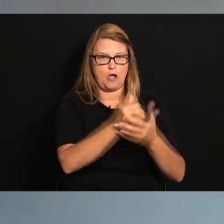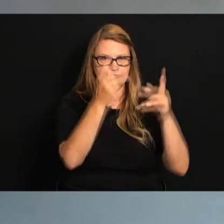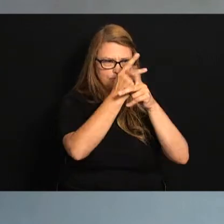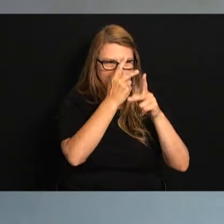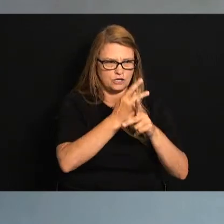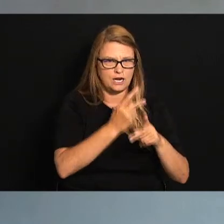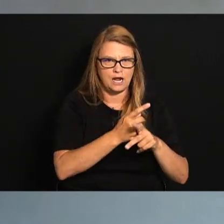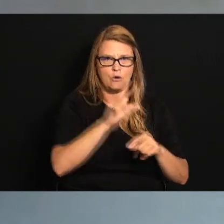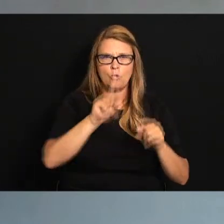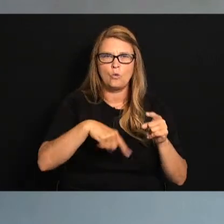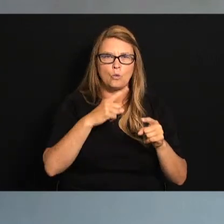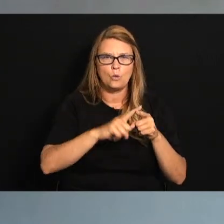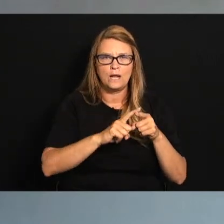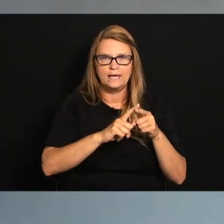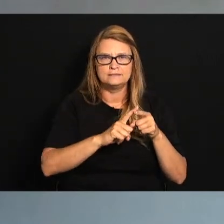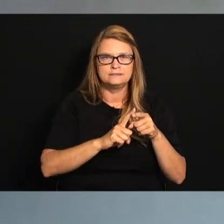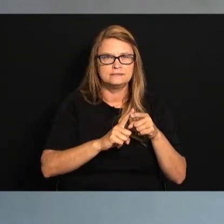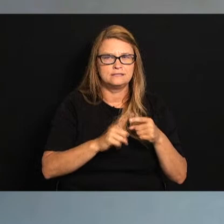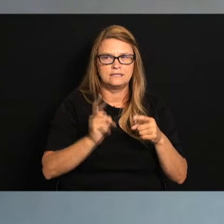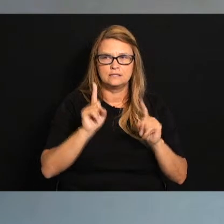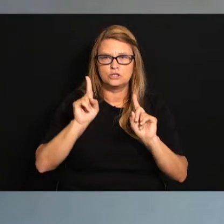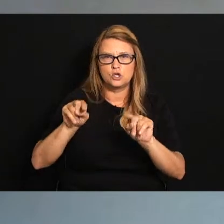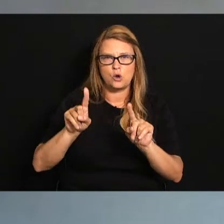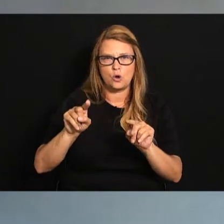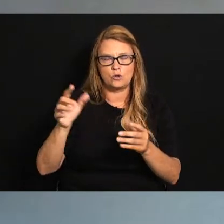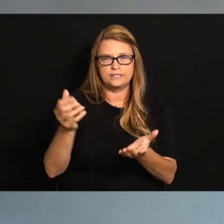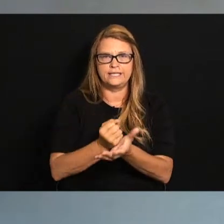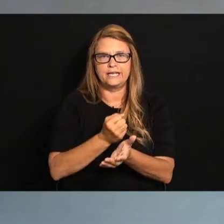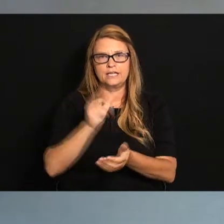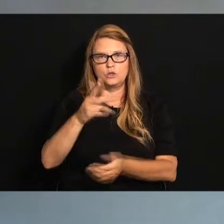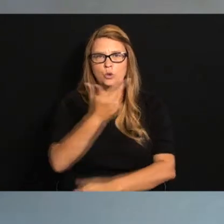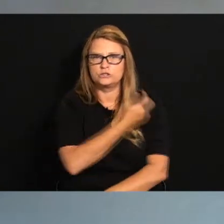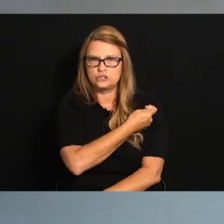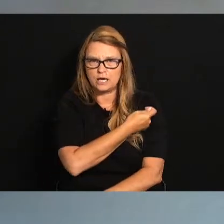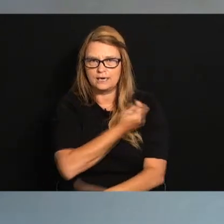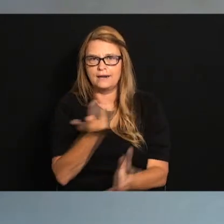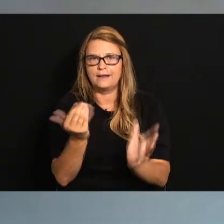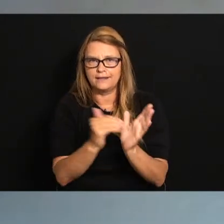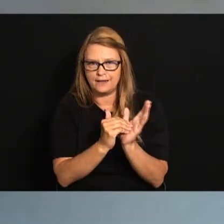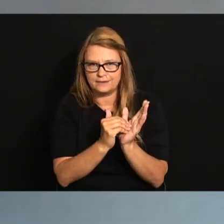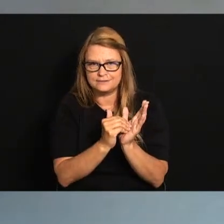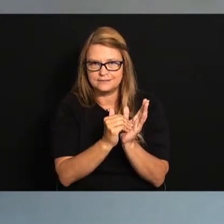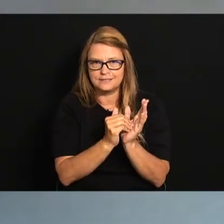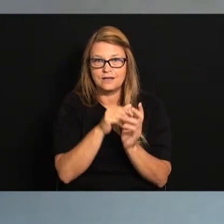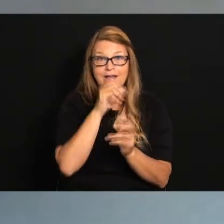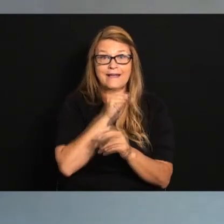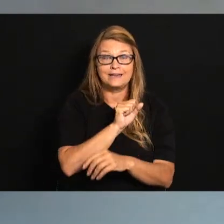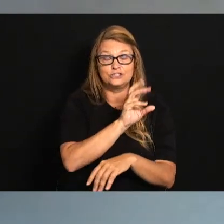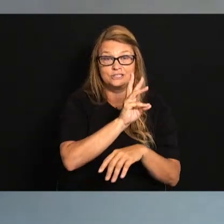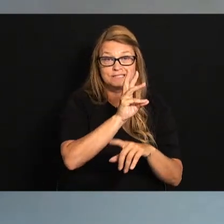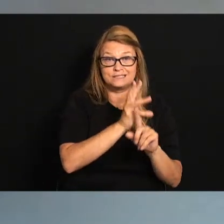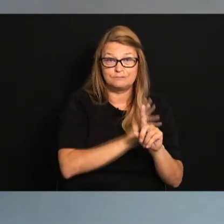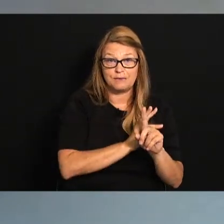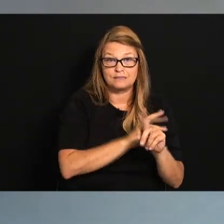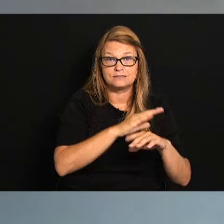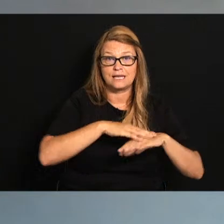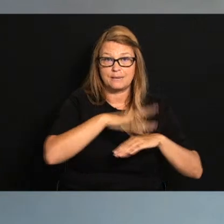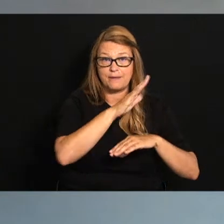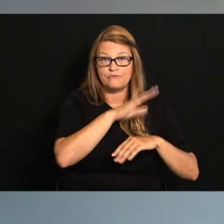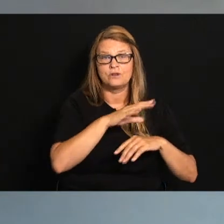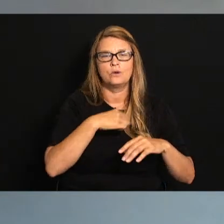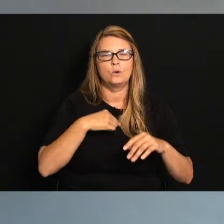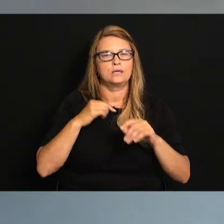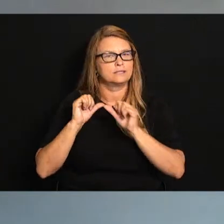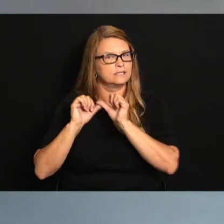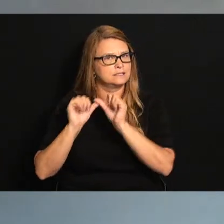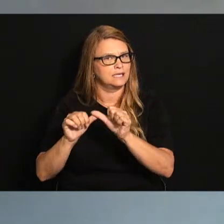calculating the data that you need for your children ages 6 months and above. We continue